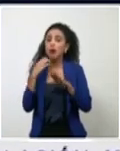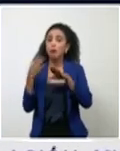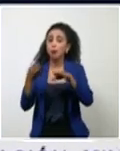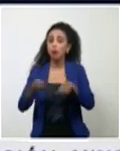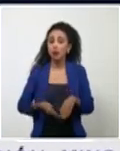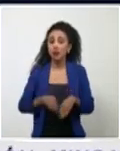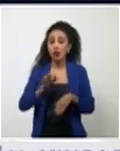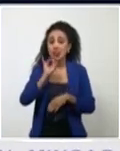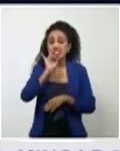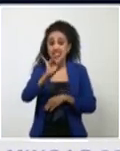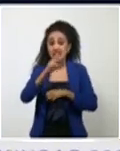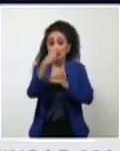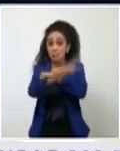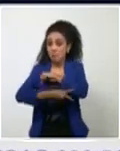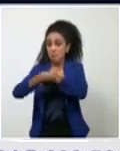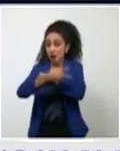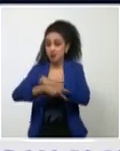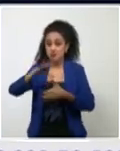Americas appear